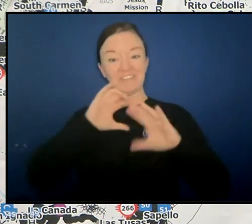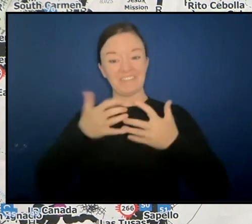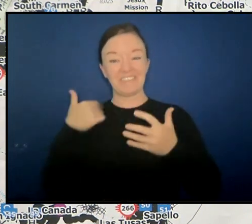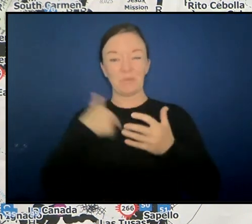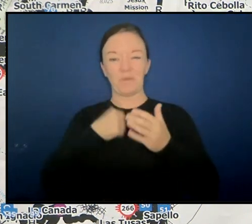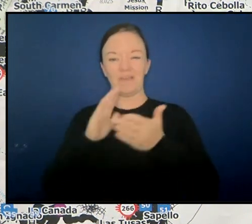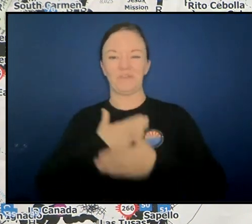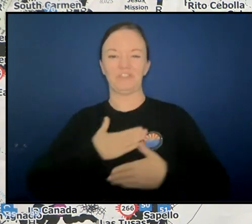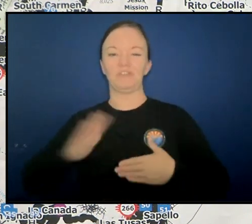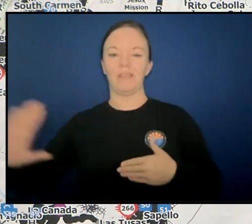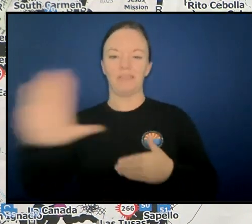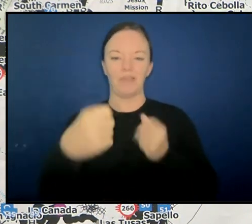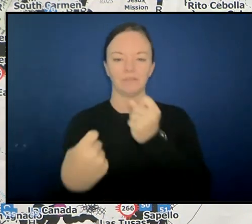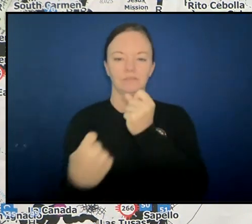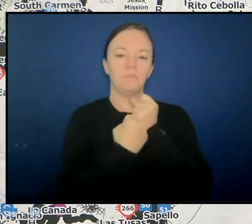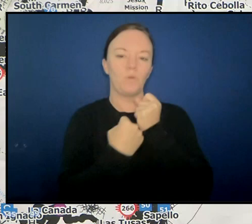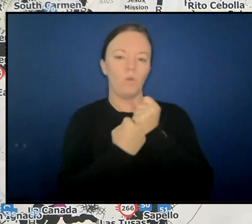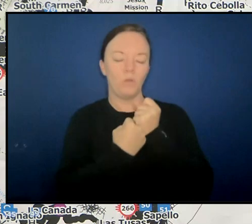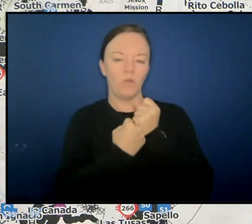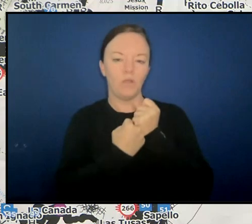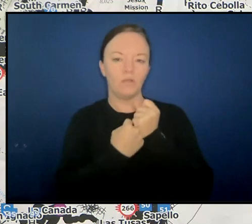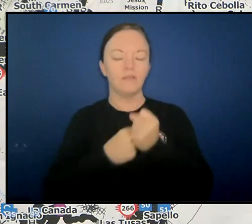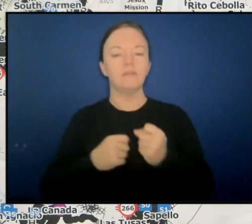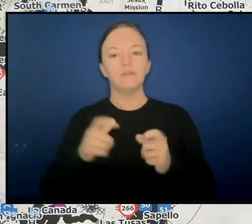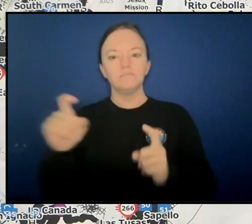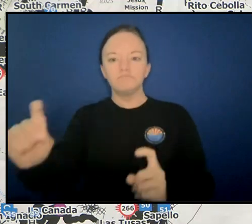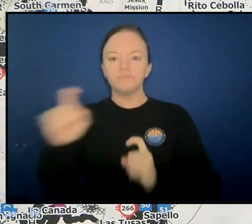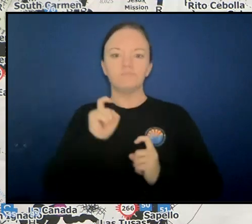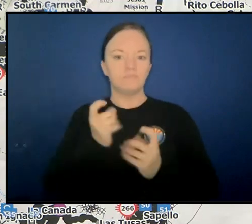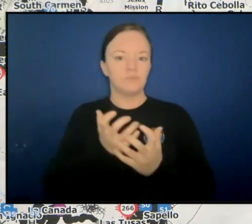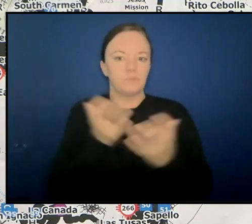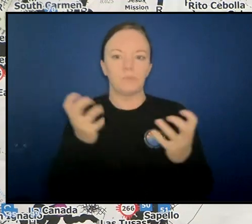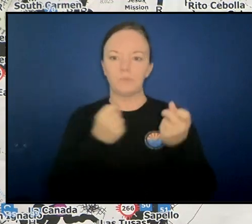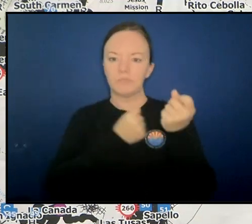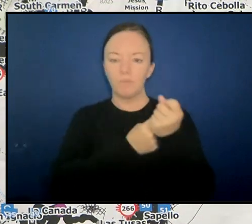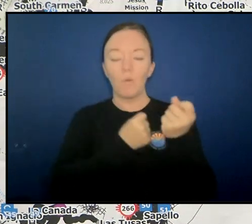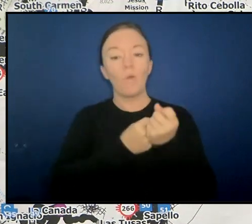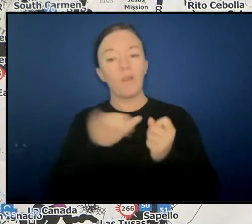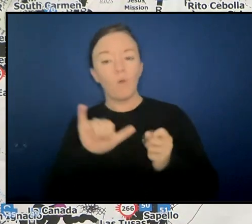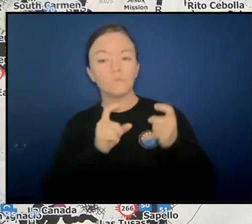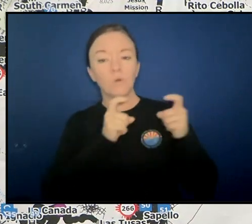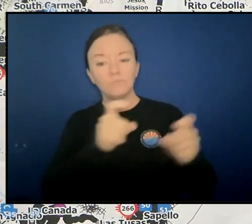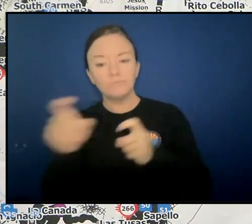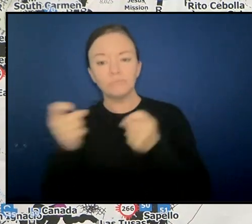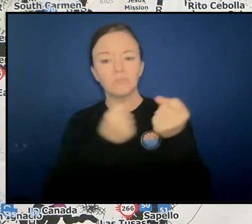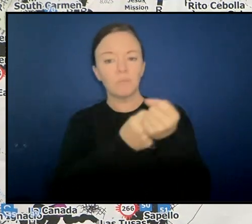folks provide a huge amount of support to those boots on the ground so that we can focus our efforts